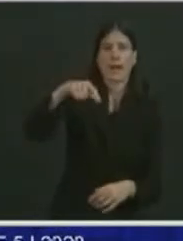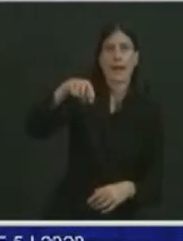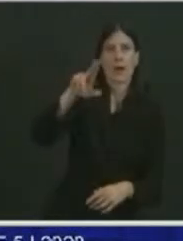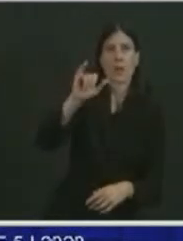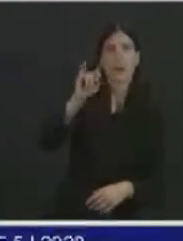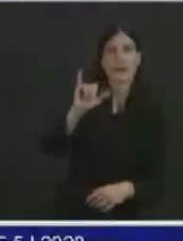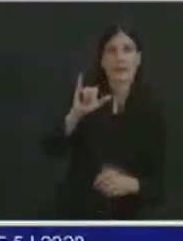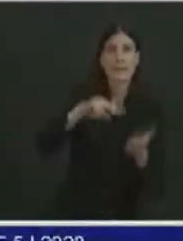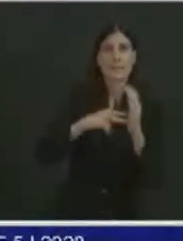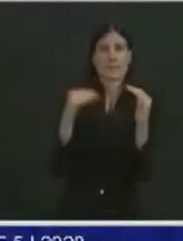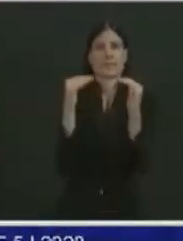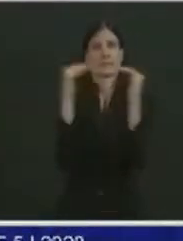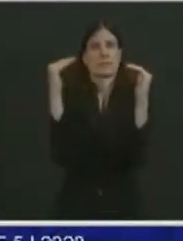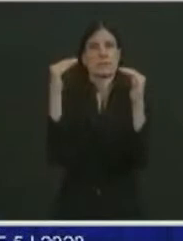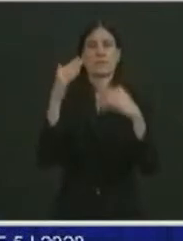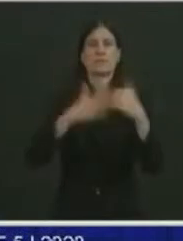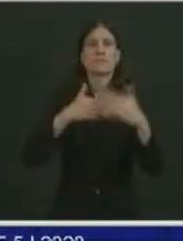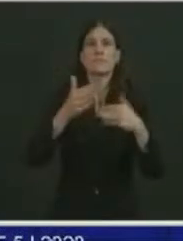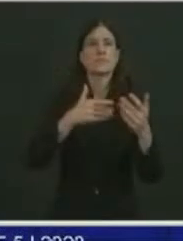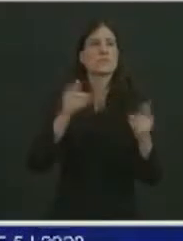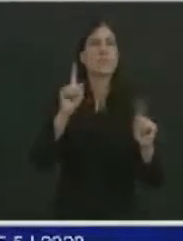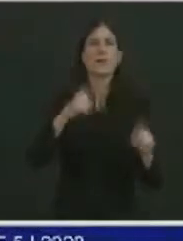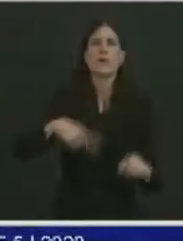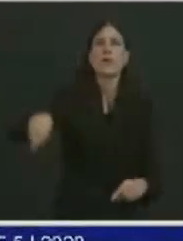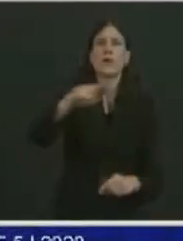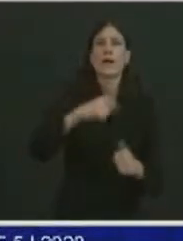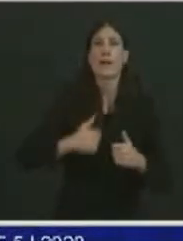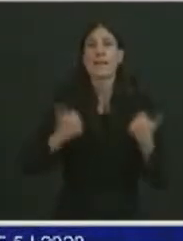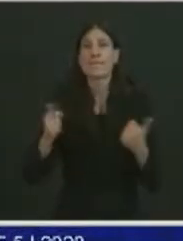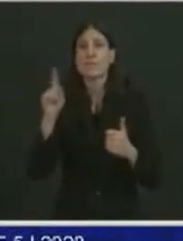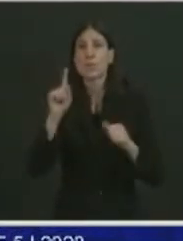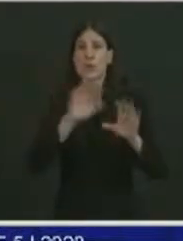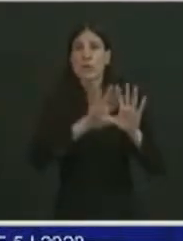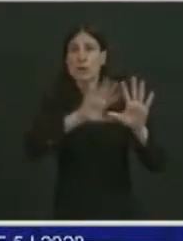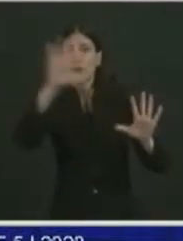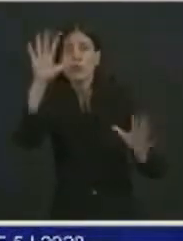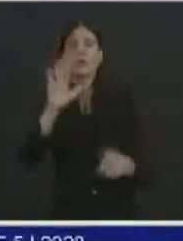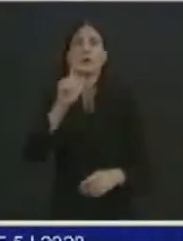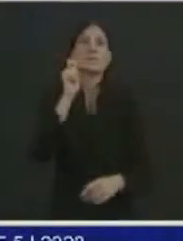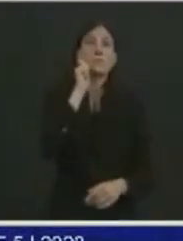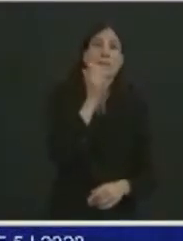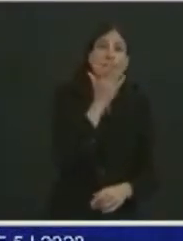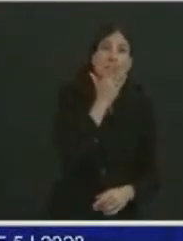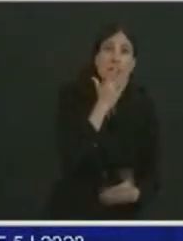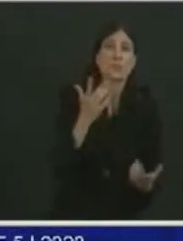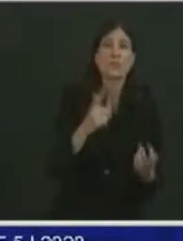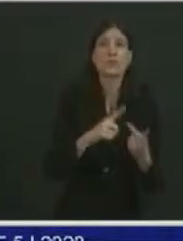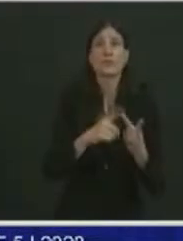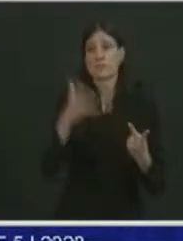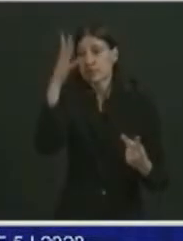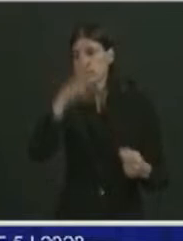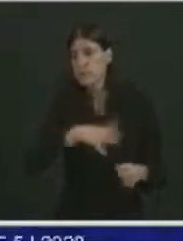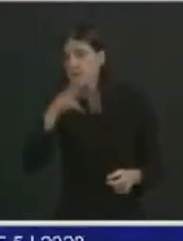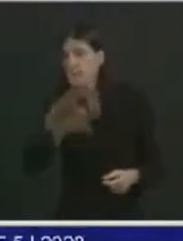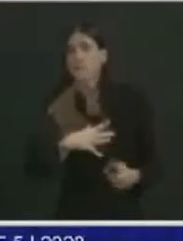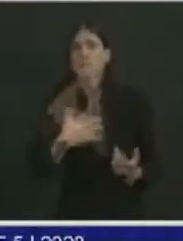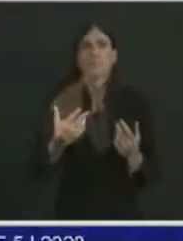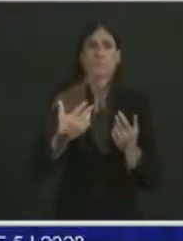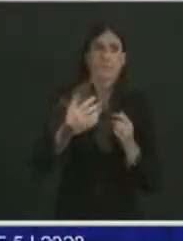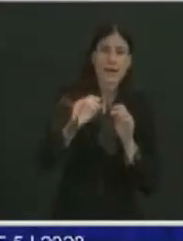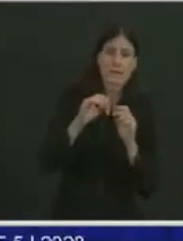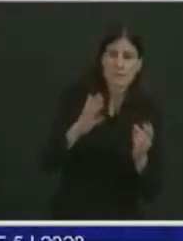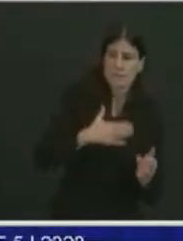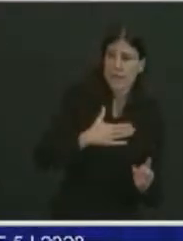code, race, ethnicity, sexual orientation, gender identity, and level of education. And that's